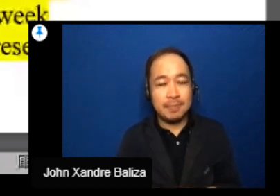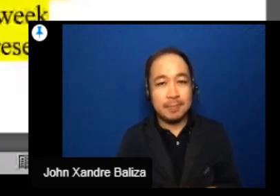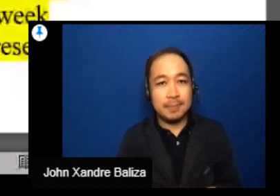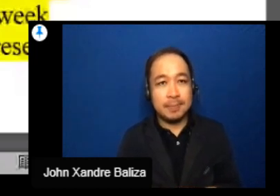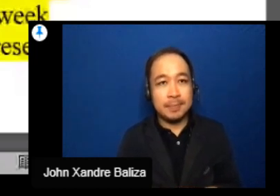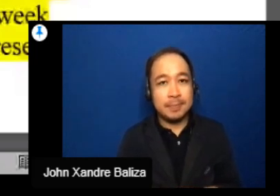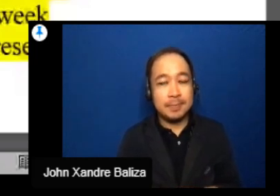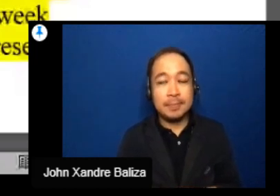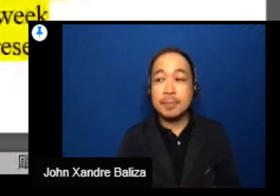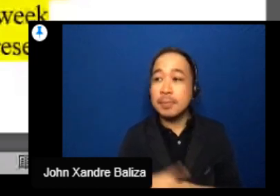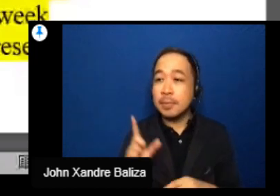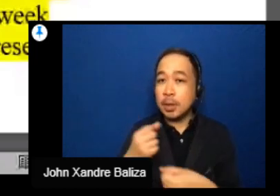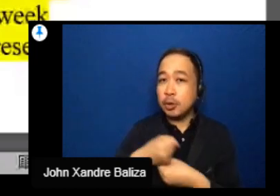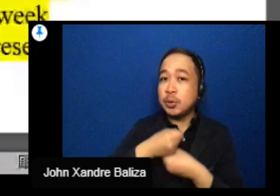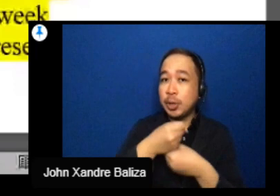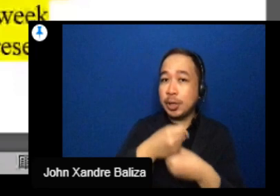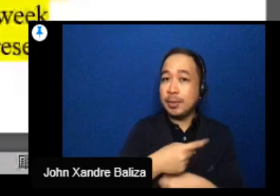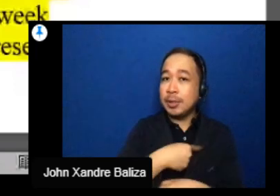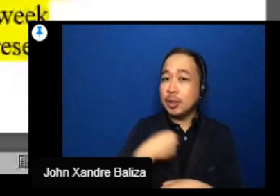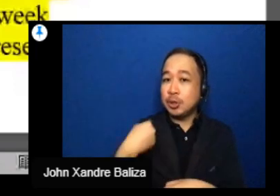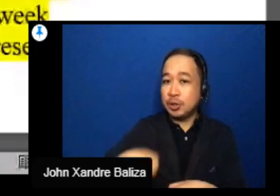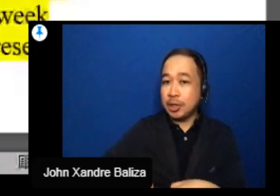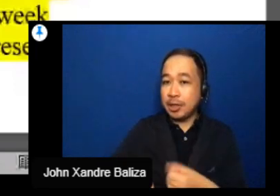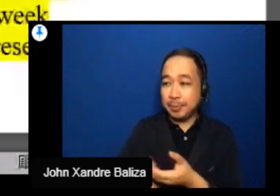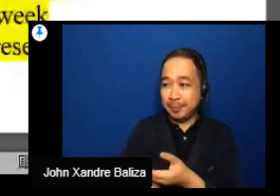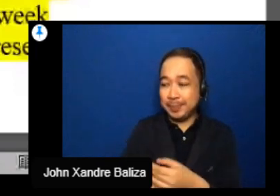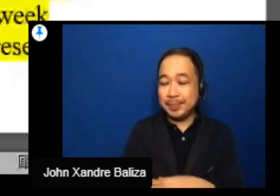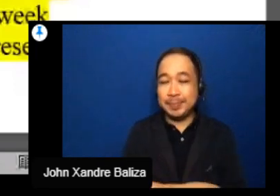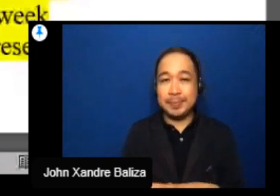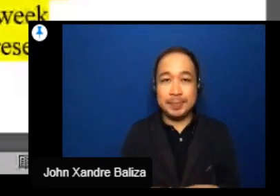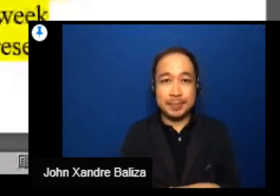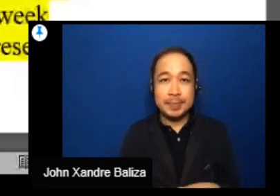The delegation of China, you have the floor.